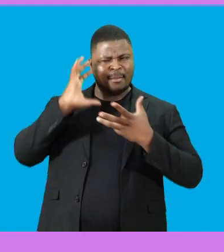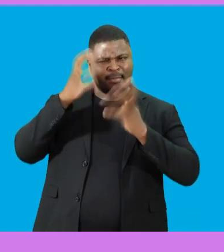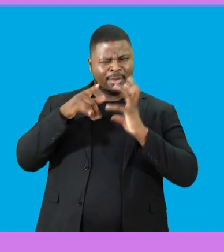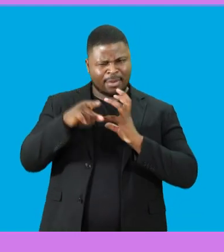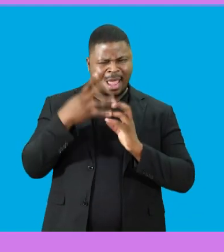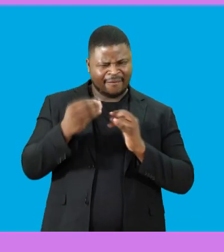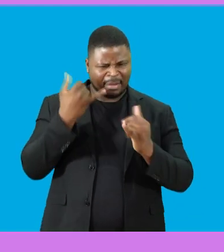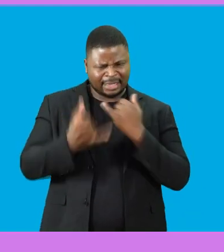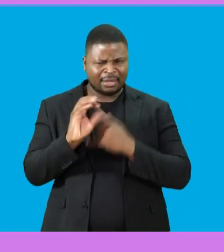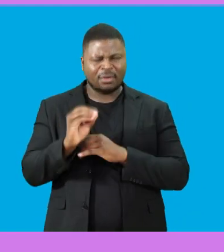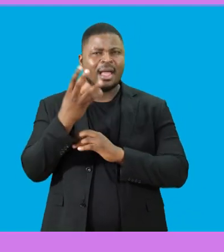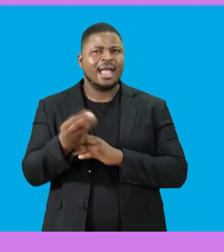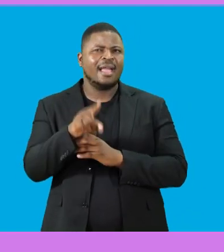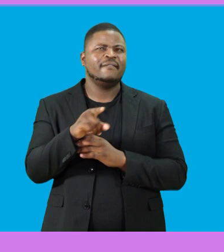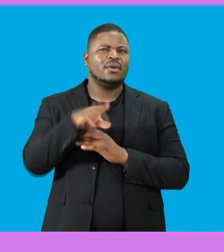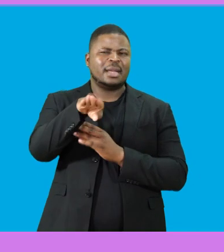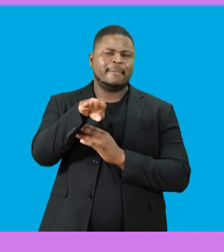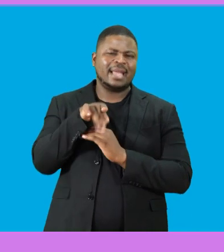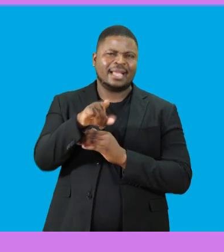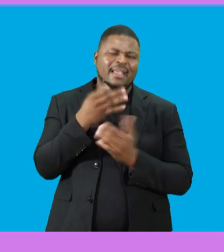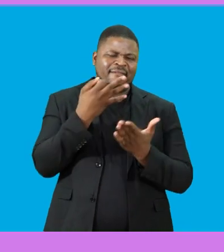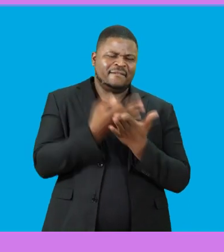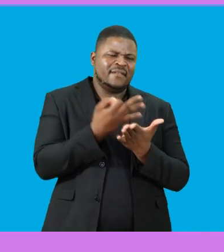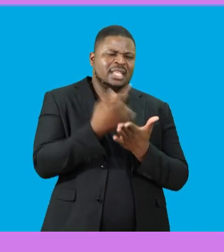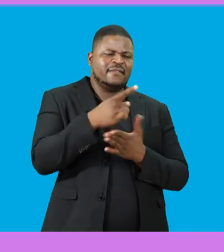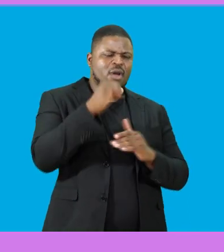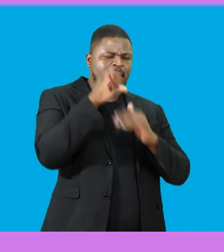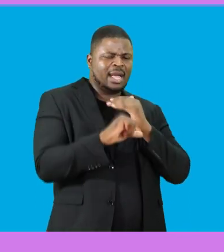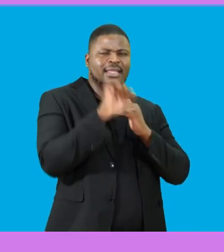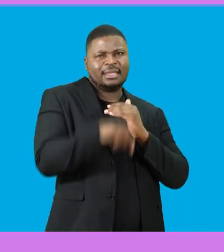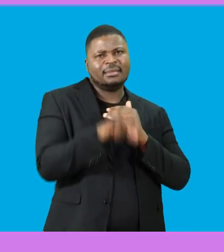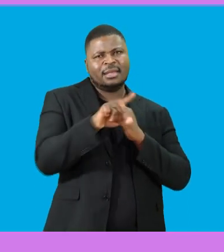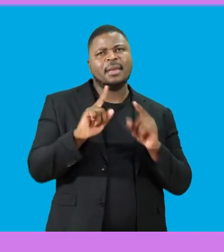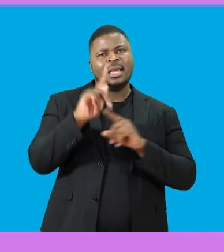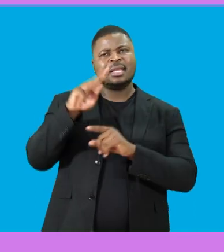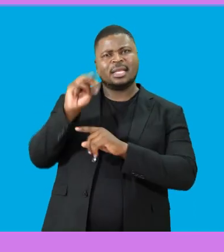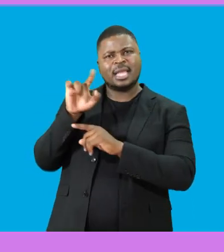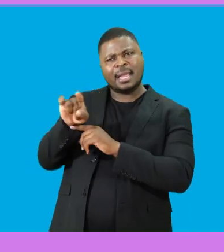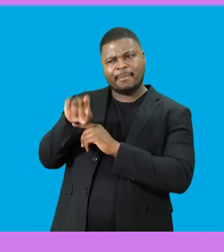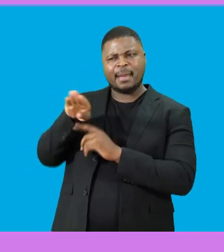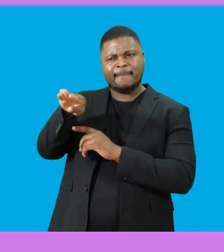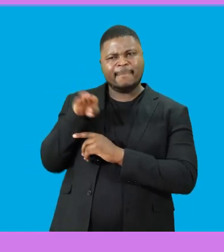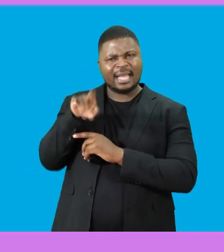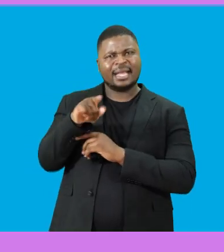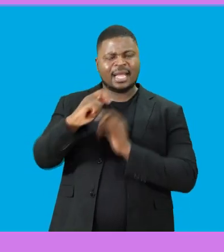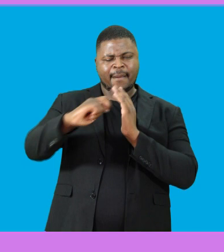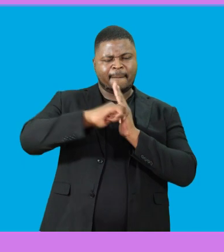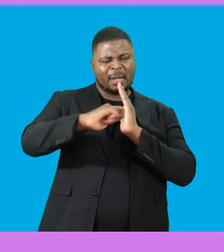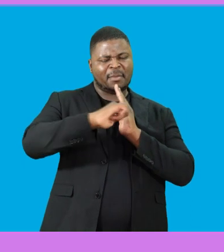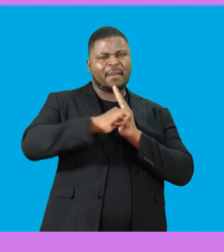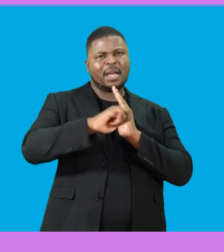errors on an SMS she received regarding her bank fees for the month. Here is Kim's